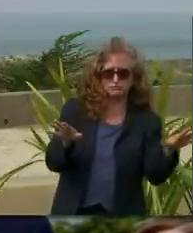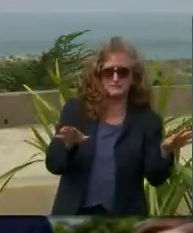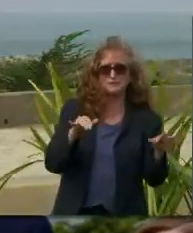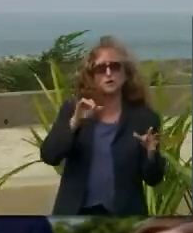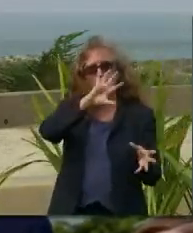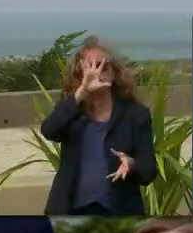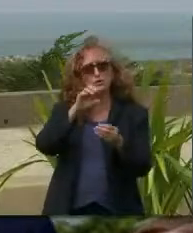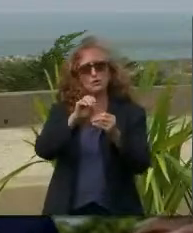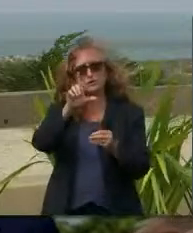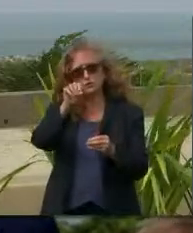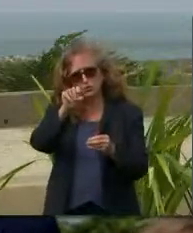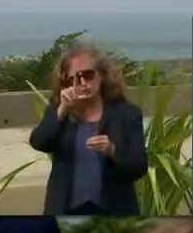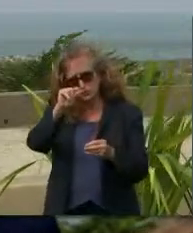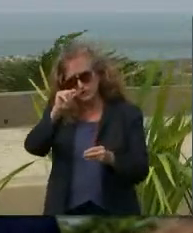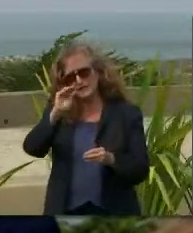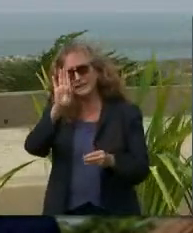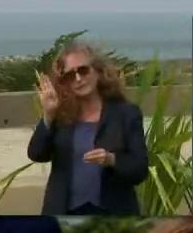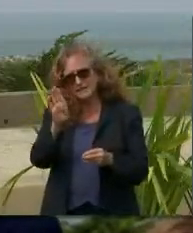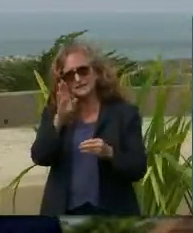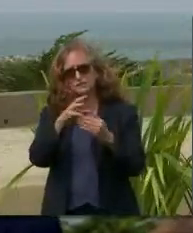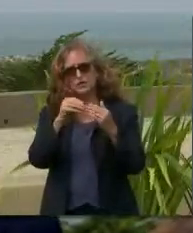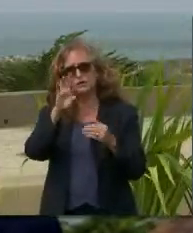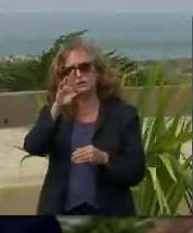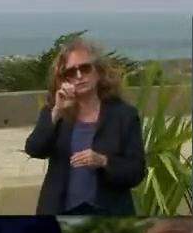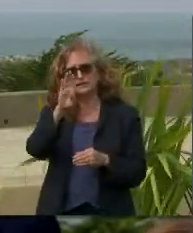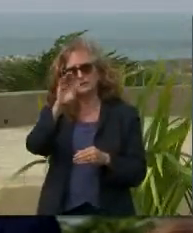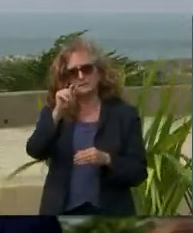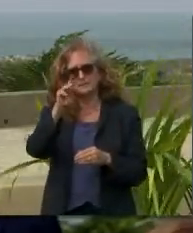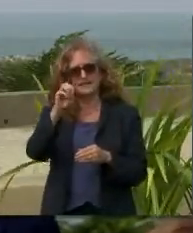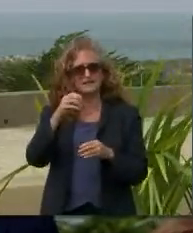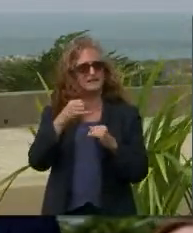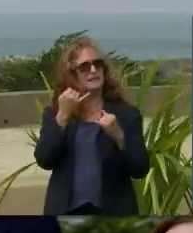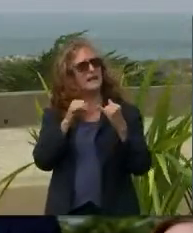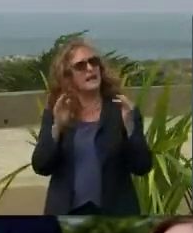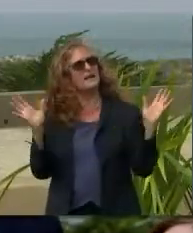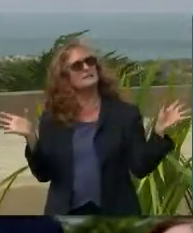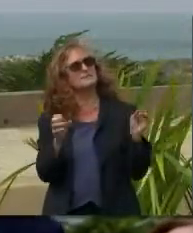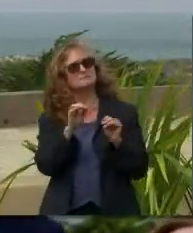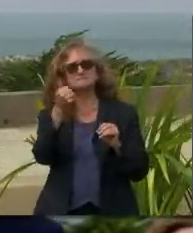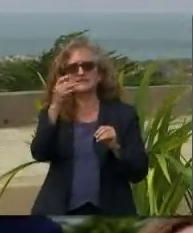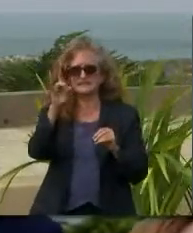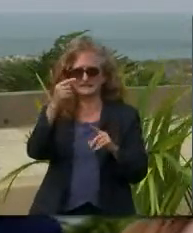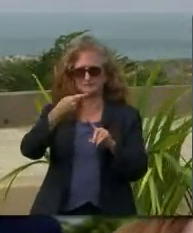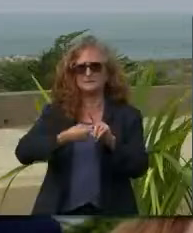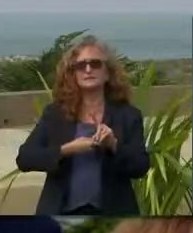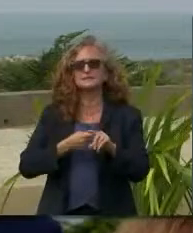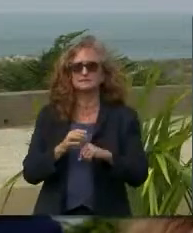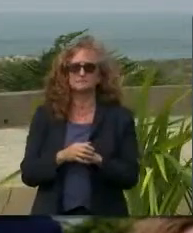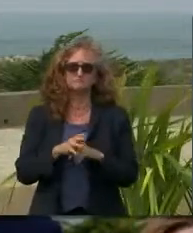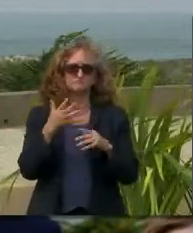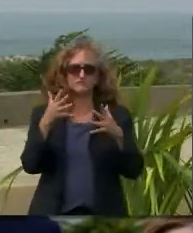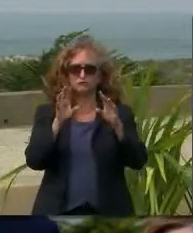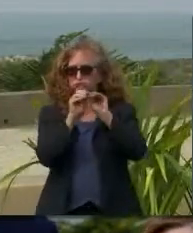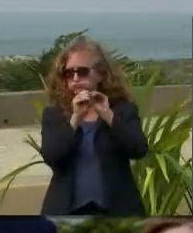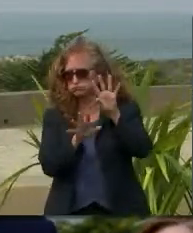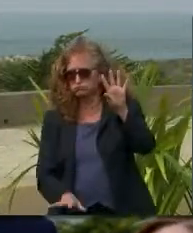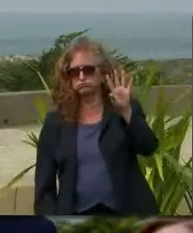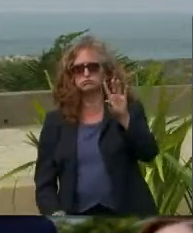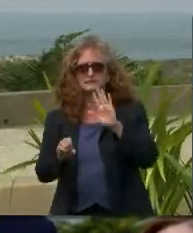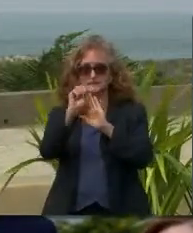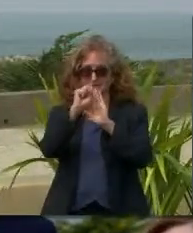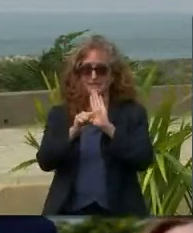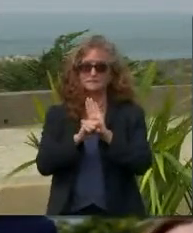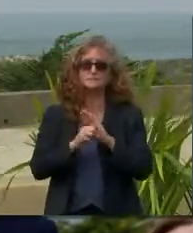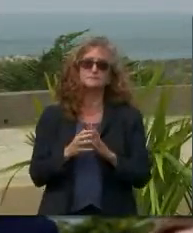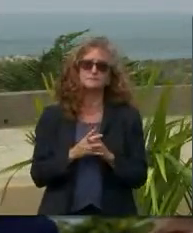billion of rebates just in the last 18 or so months that has gone out in the state of California.